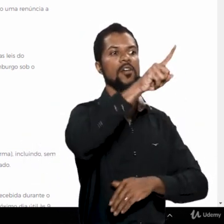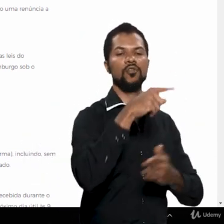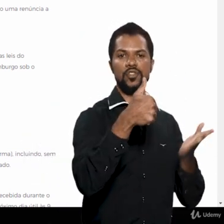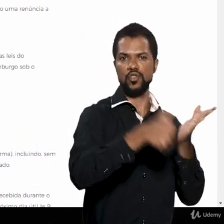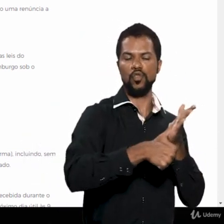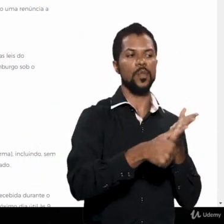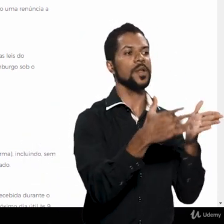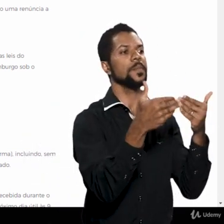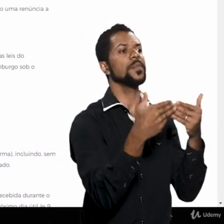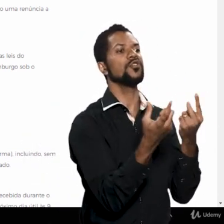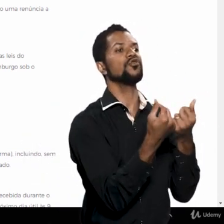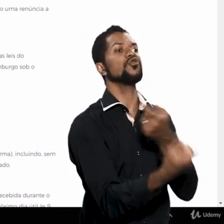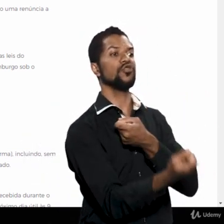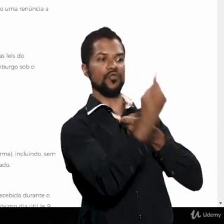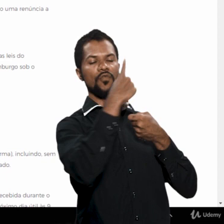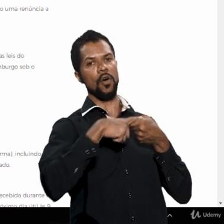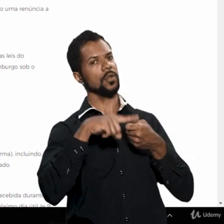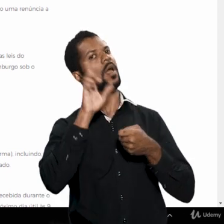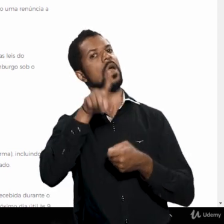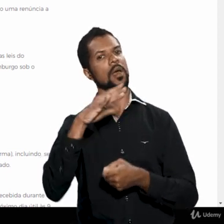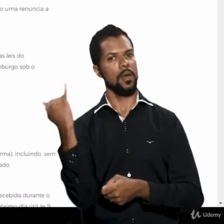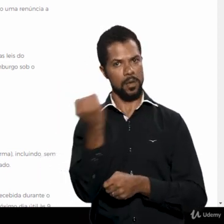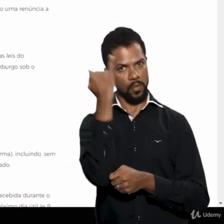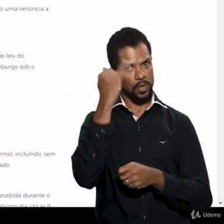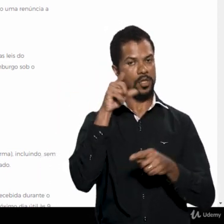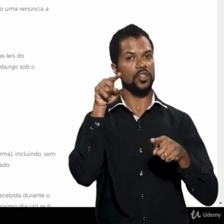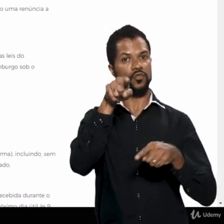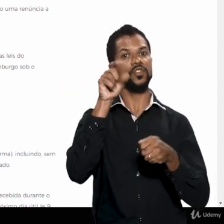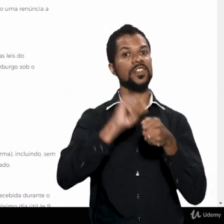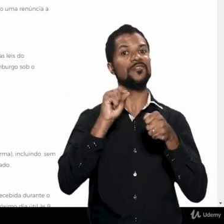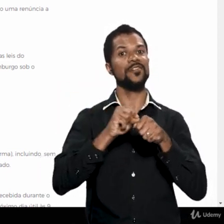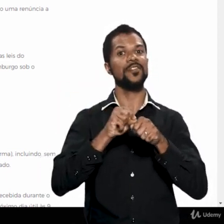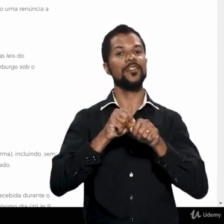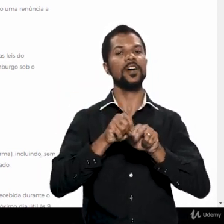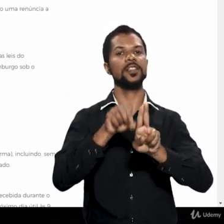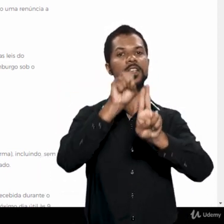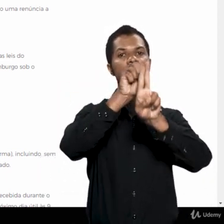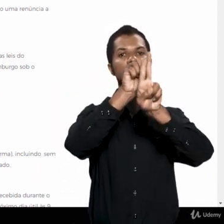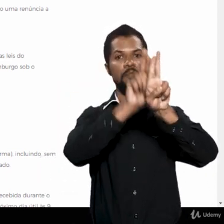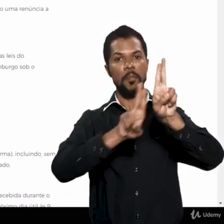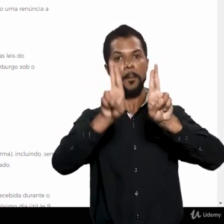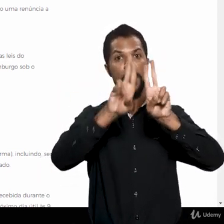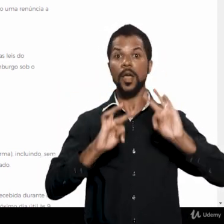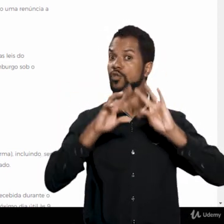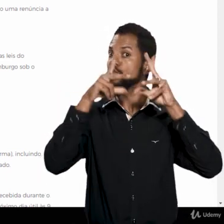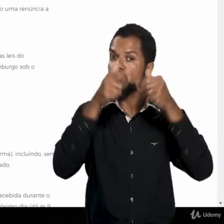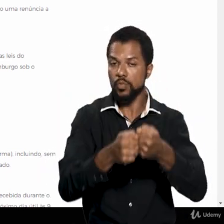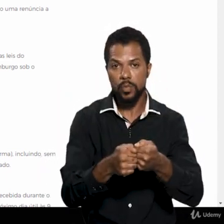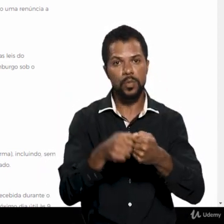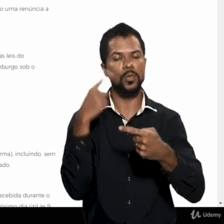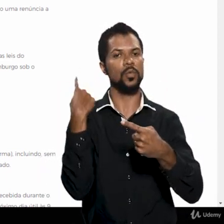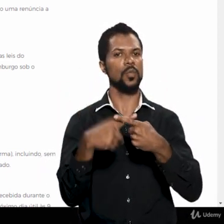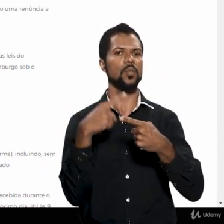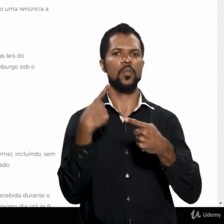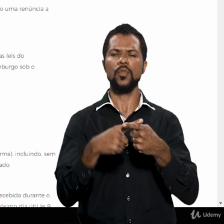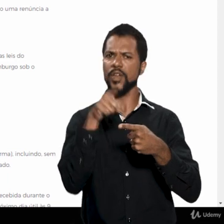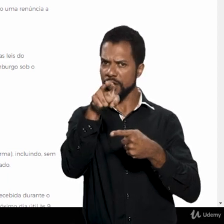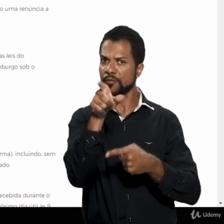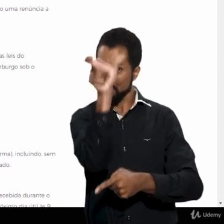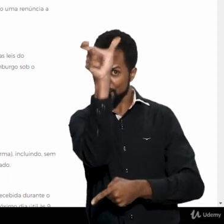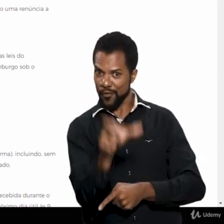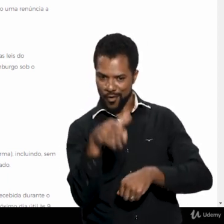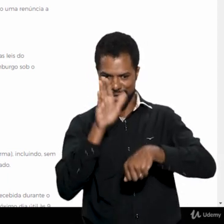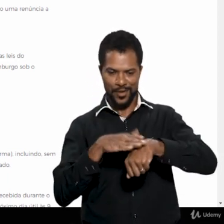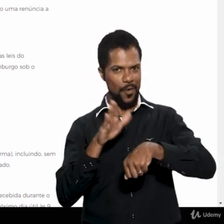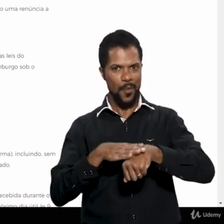your account. So if anybody hacks into your account, if you don't have the verification, the two-step verification, you will